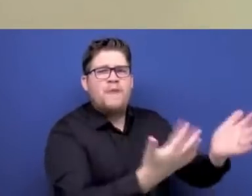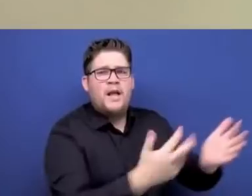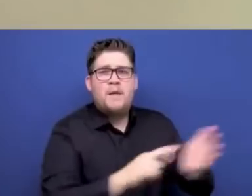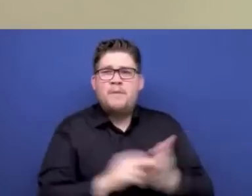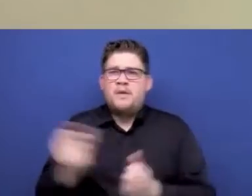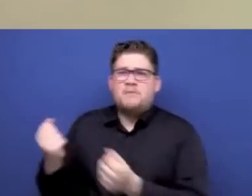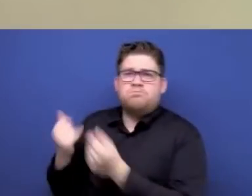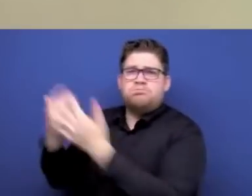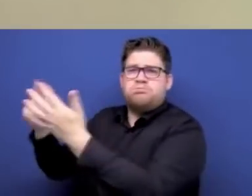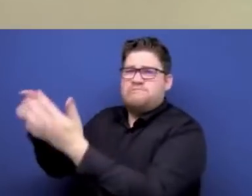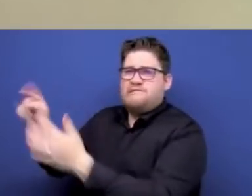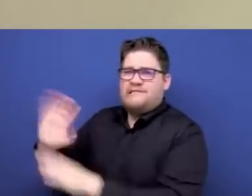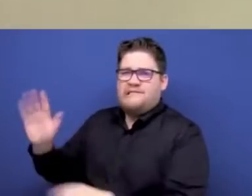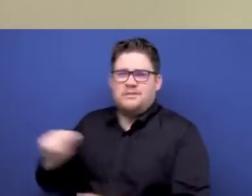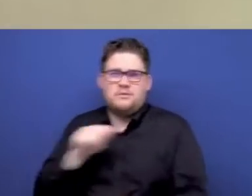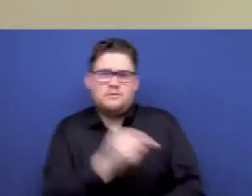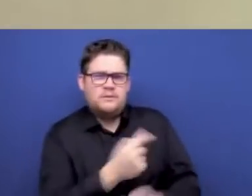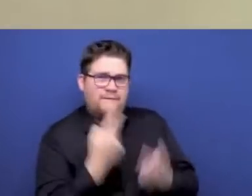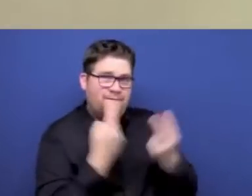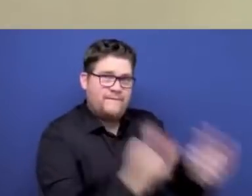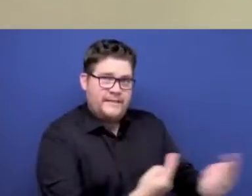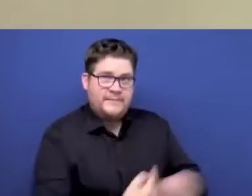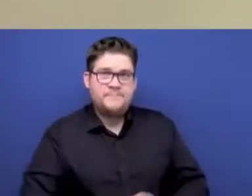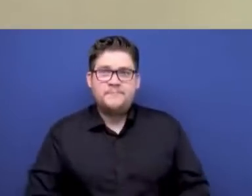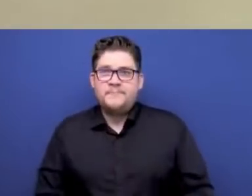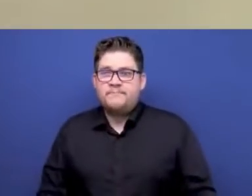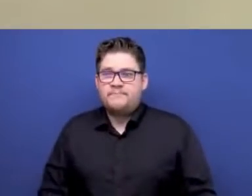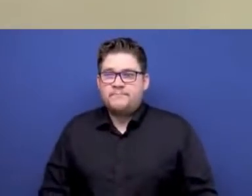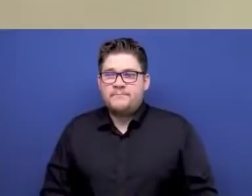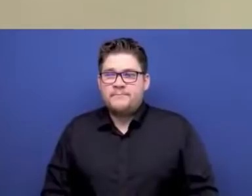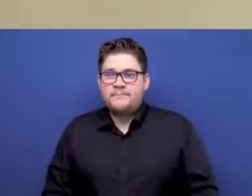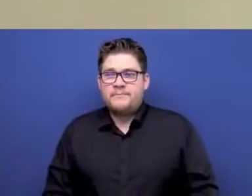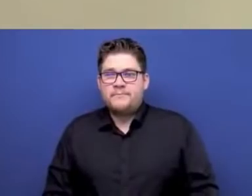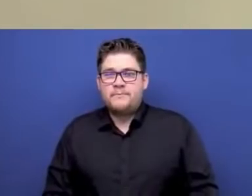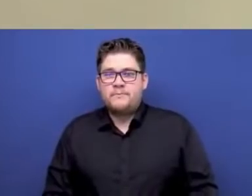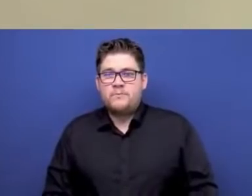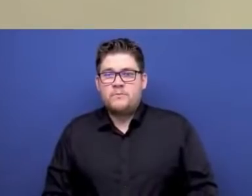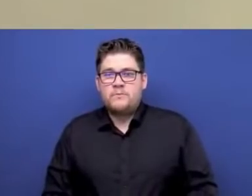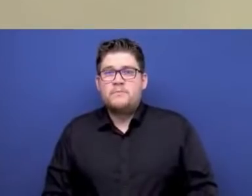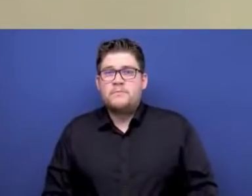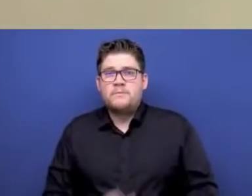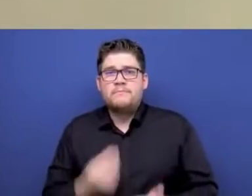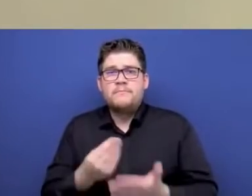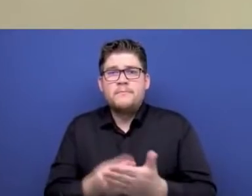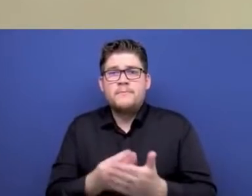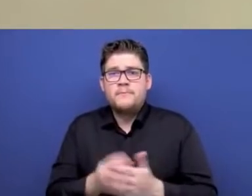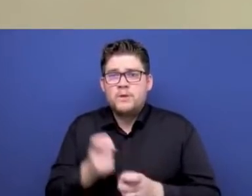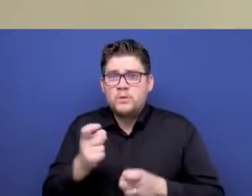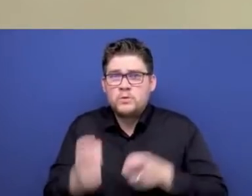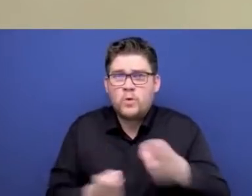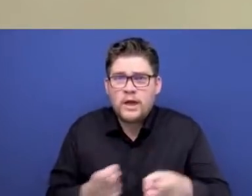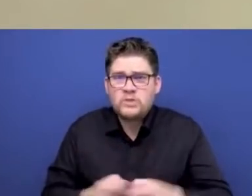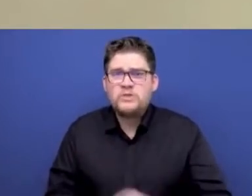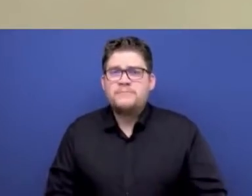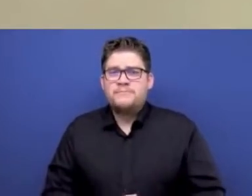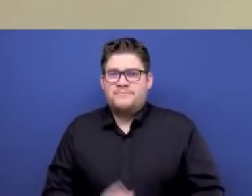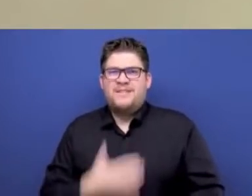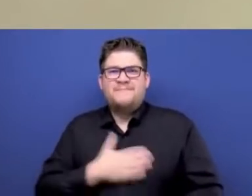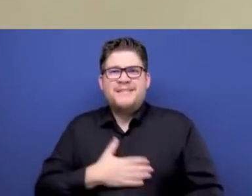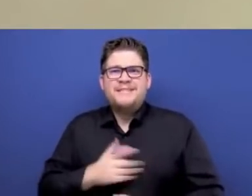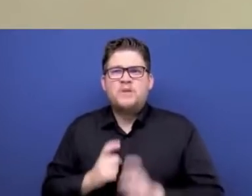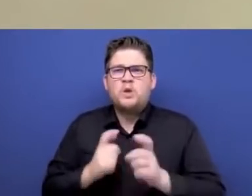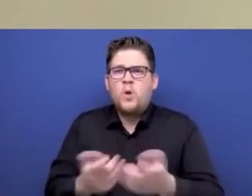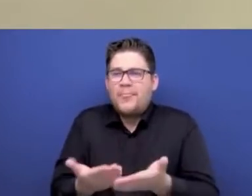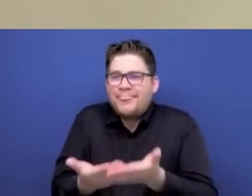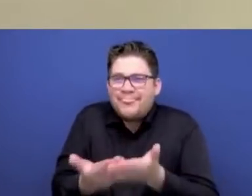to encourage everyone to avoid making donation of physical items. First Nations communities, local authorities, and evacuation centers may not be able